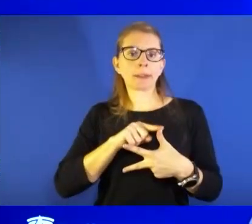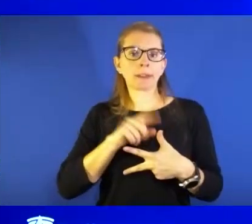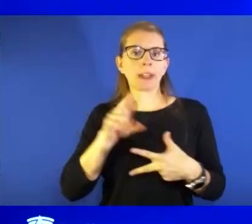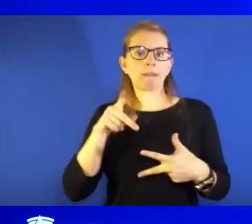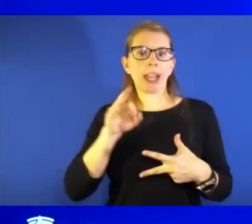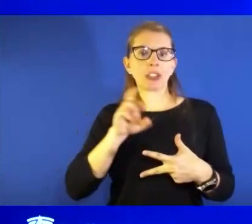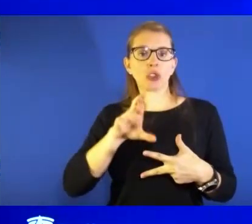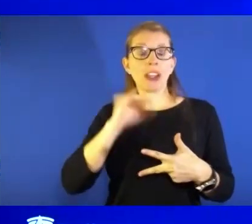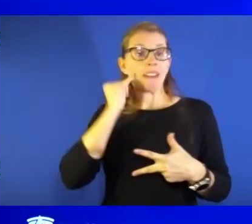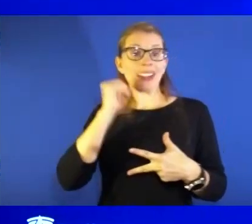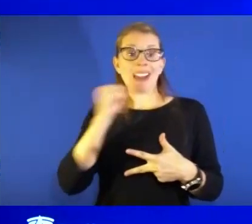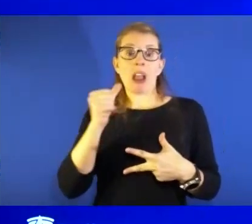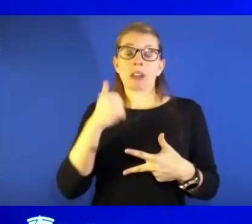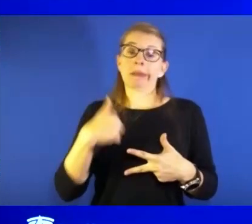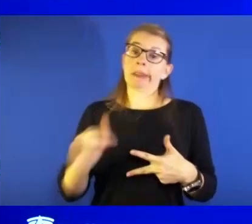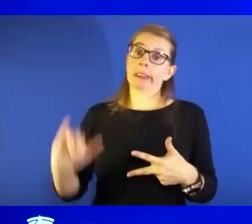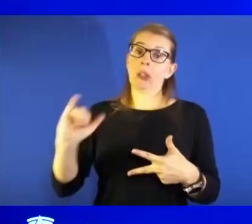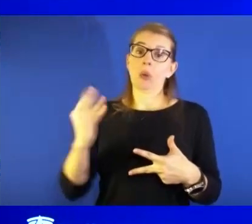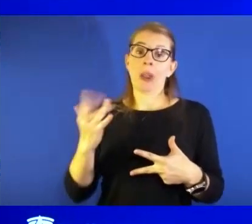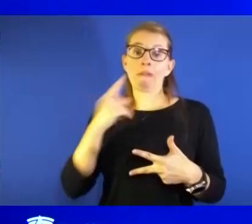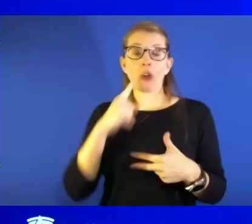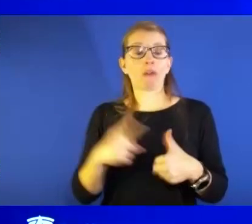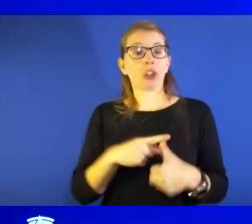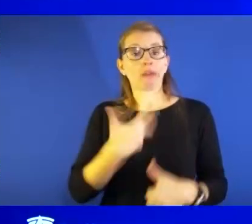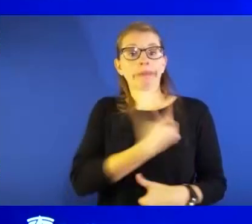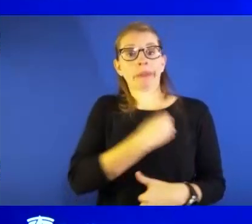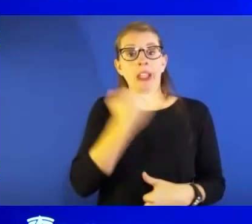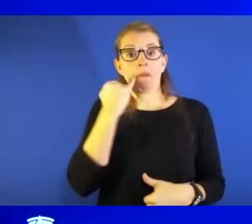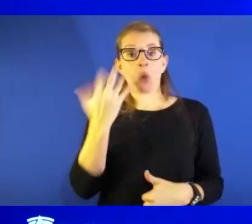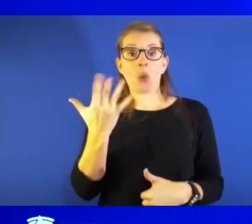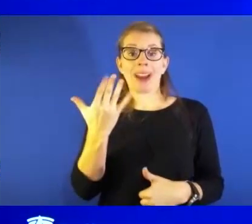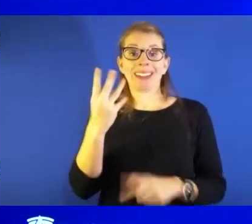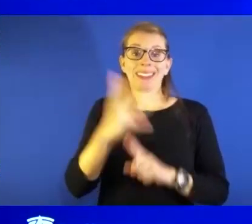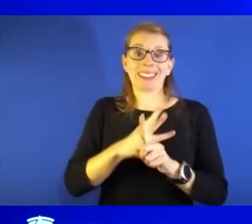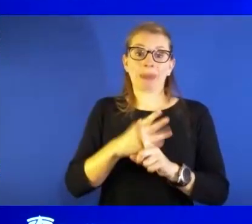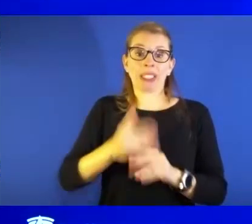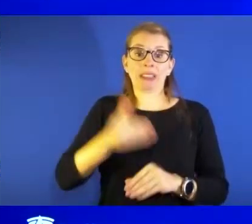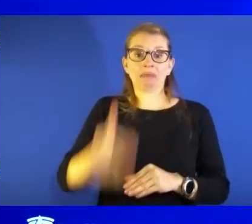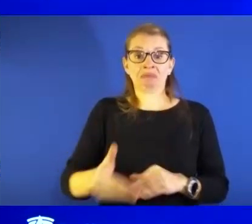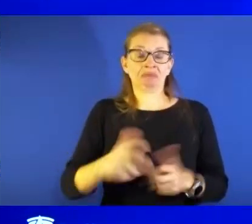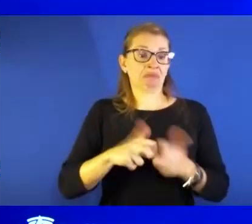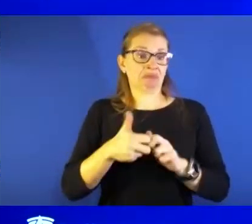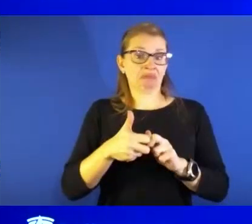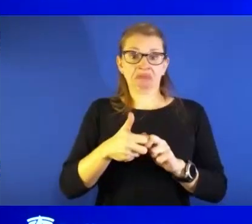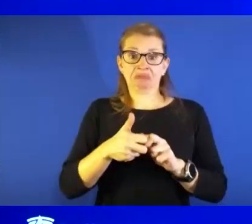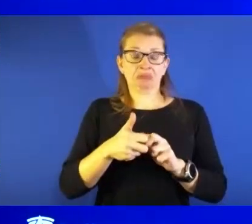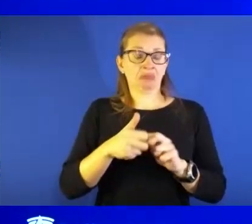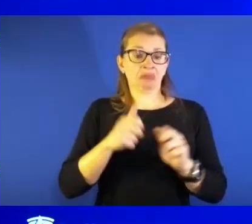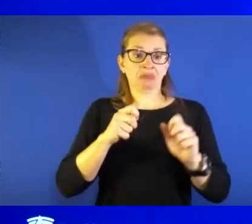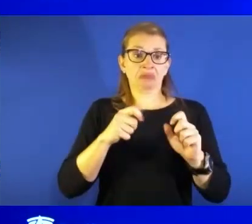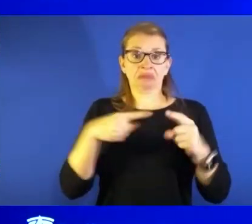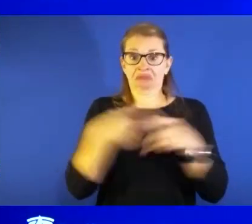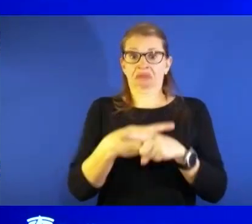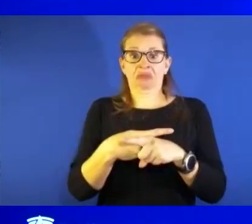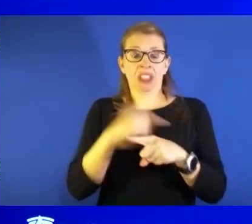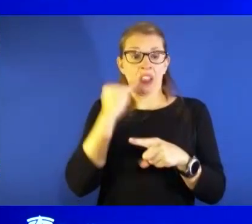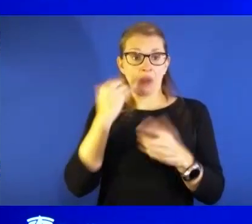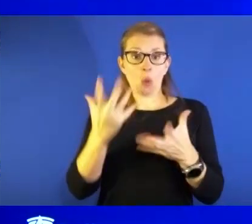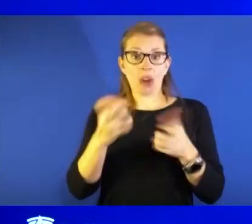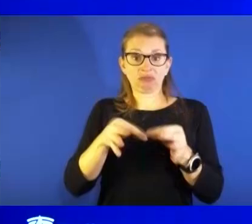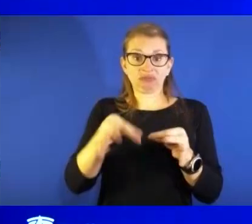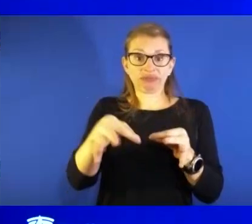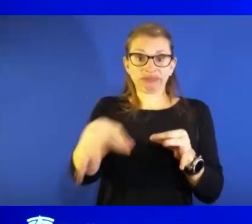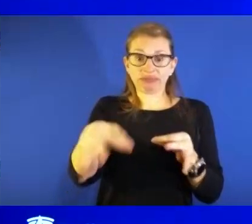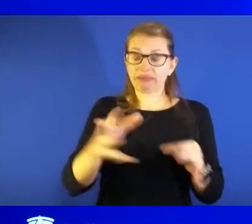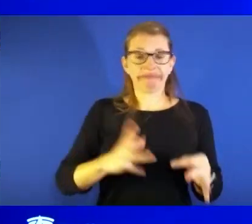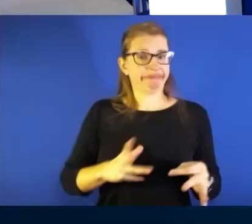we would still be waiting for first dosing if we were waiting those 6 months. So I don't find a problem or have an issue if you wanted to wait longer. I think that is a